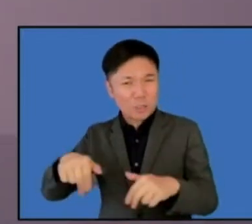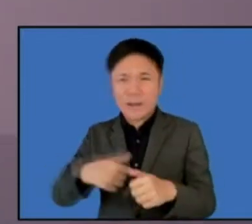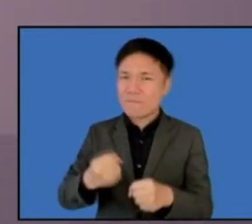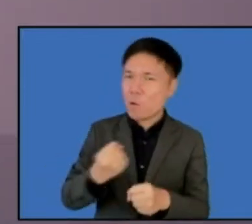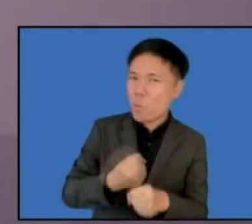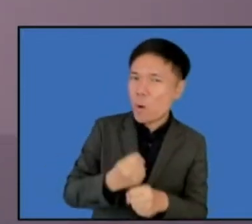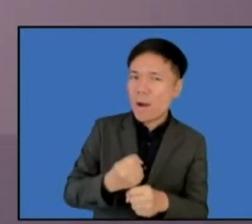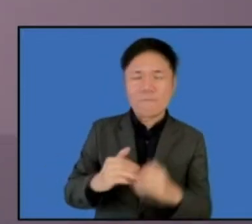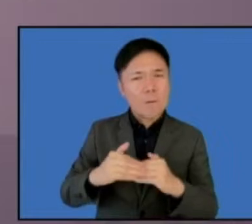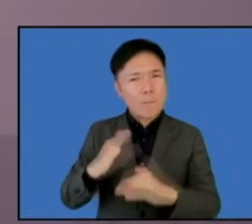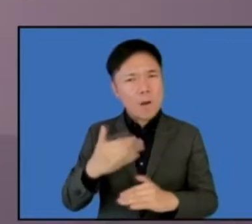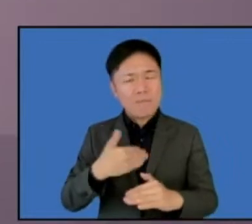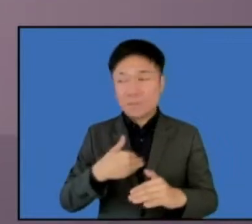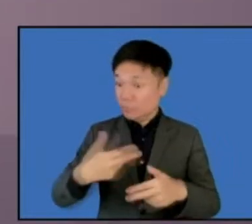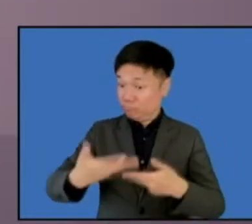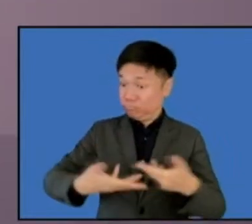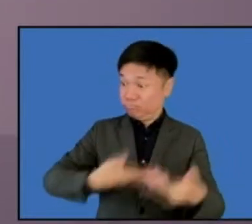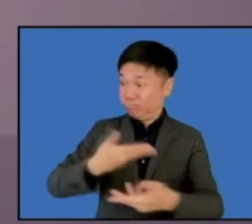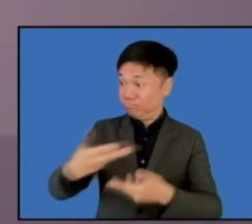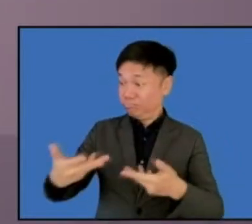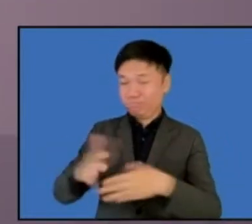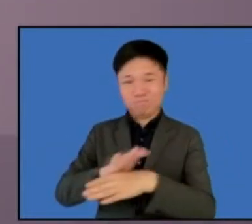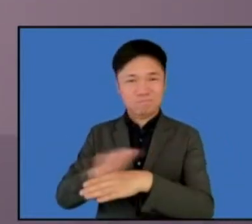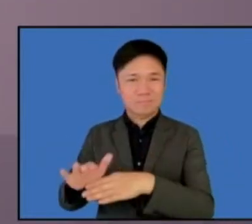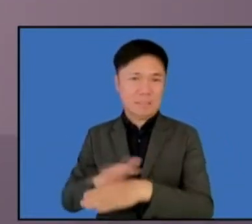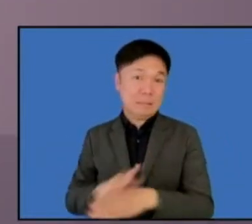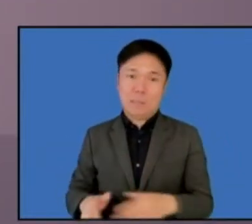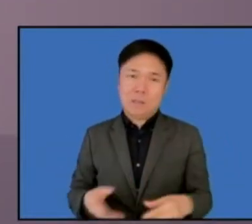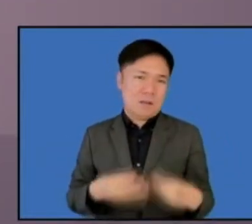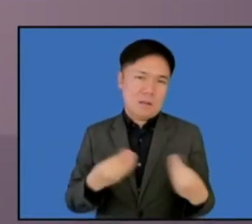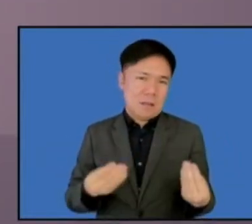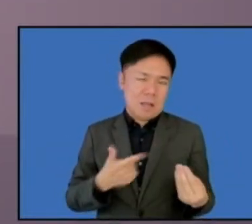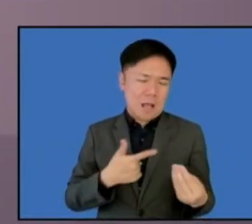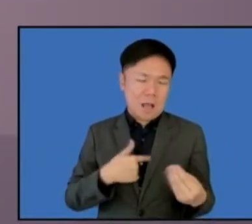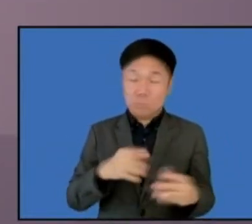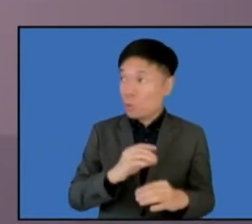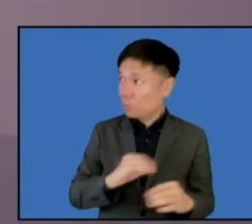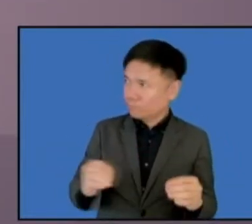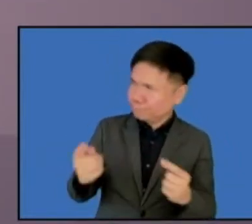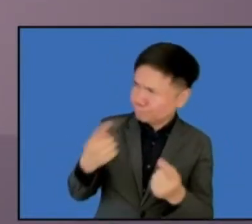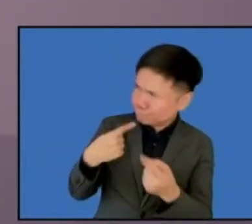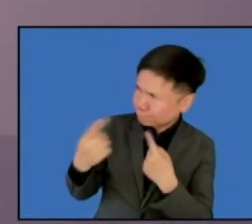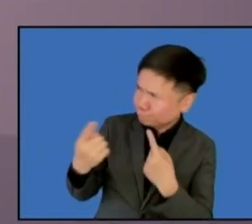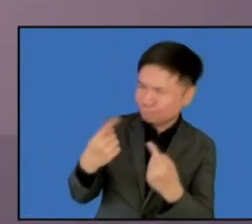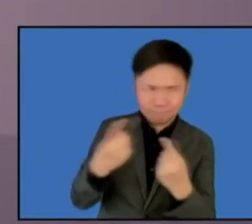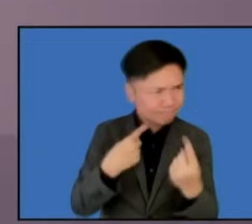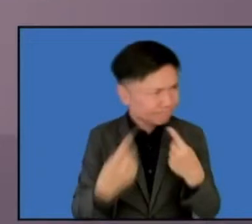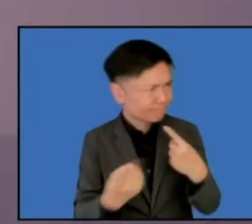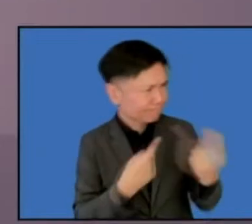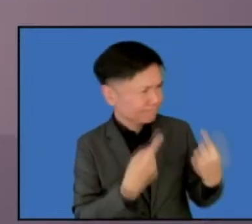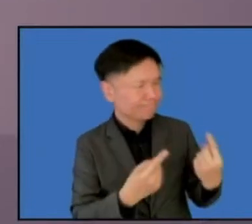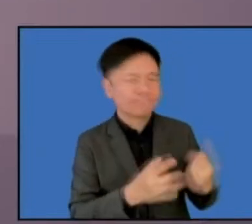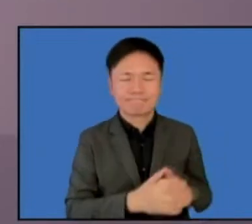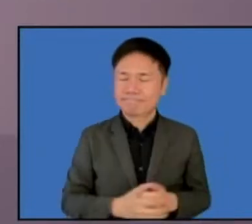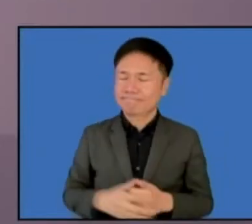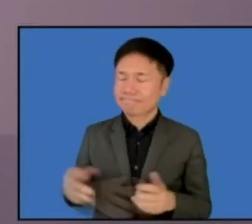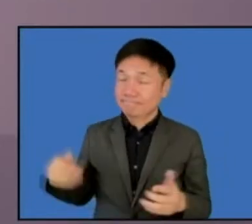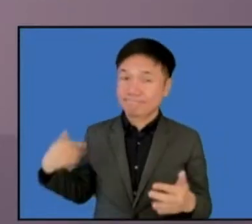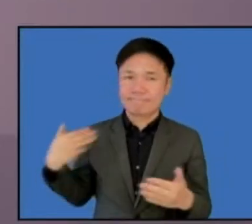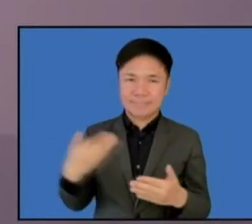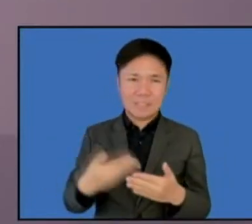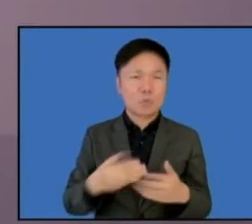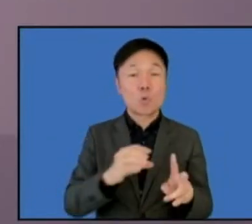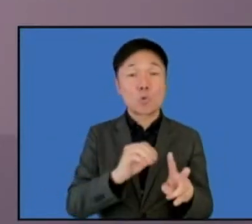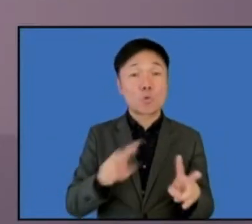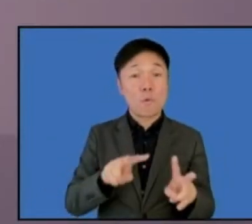unions. This labor code was developed based on public consultations. Additionally, in 2024, Kyrgyzstan